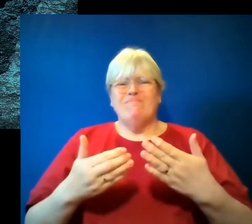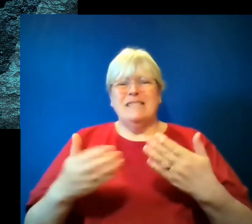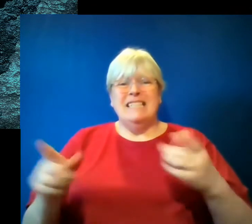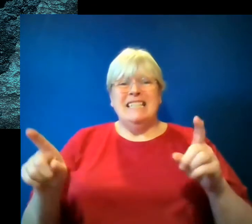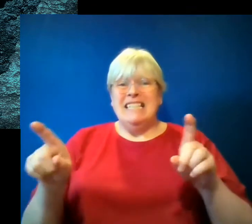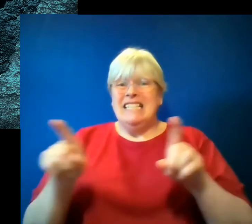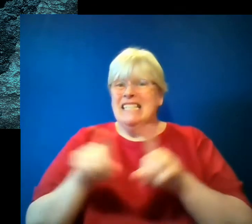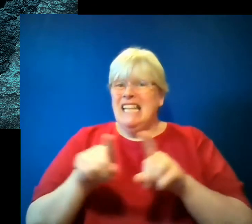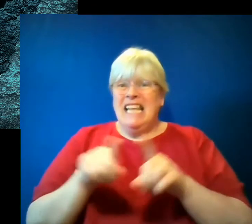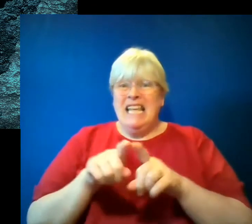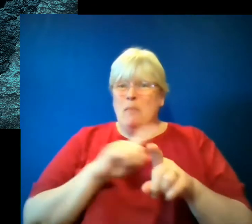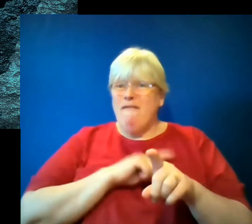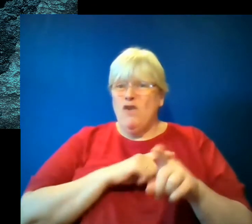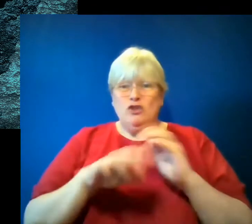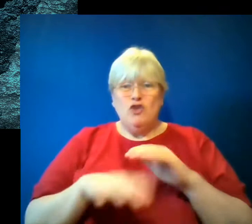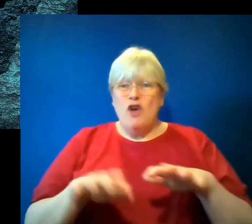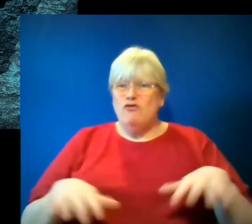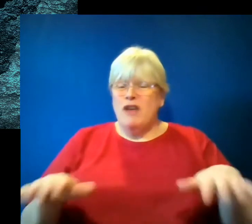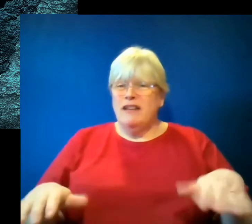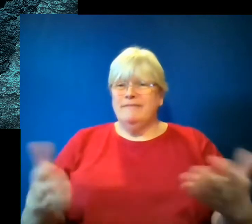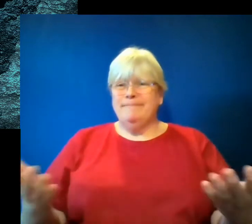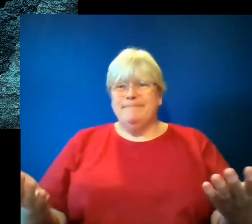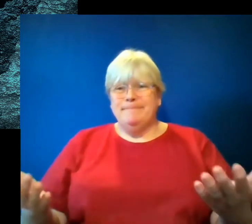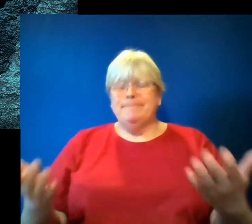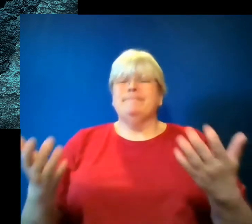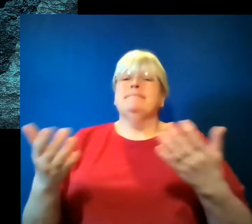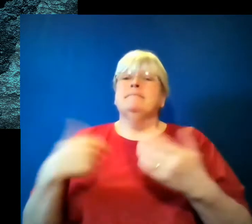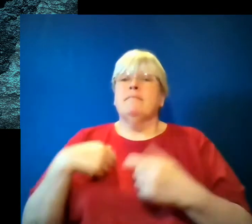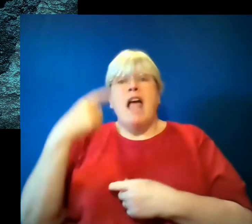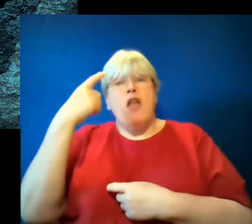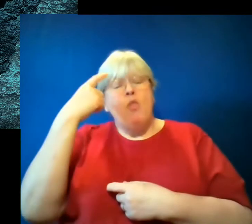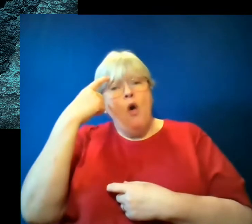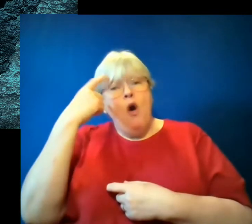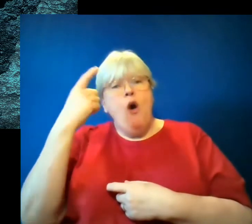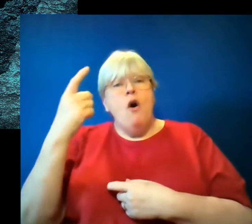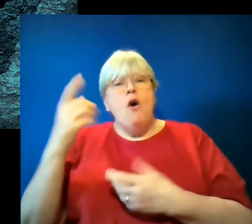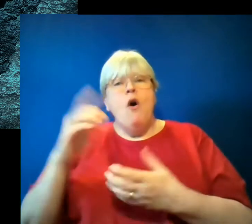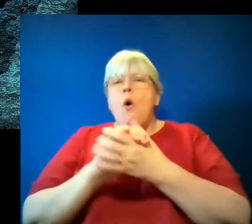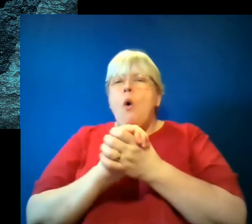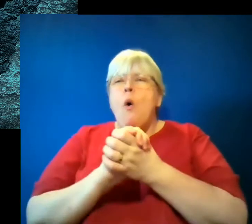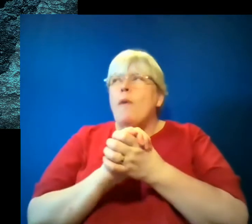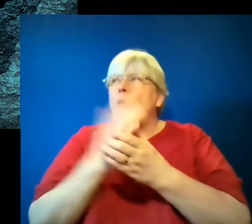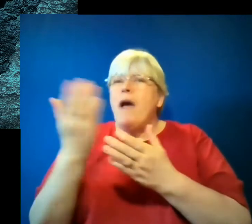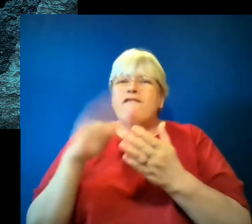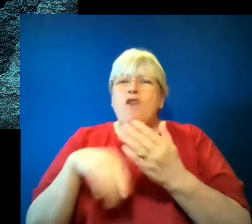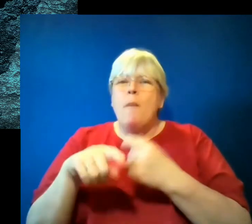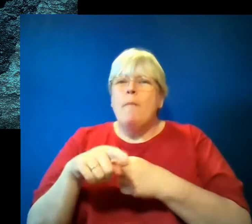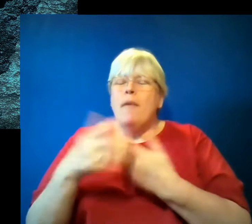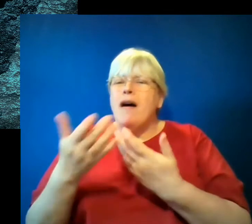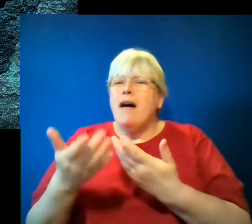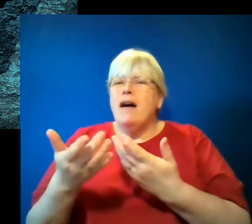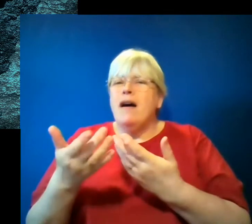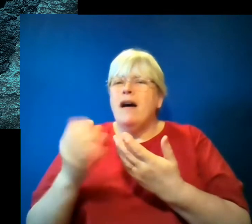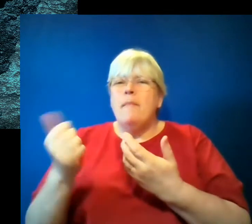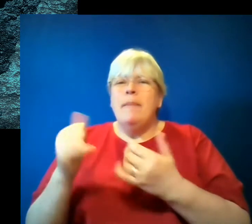it be for children? And so I thought, where does hope come from? And I thought perhaps